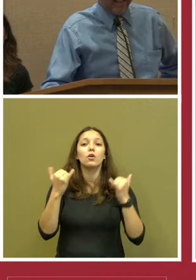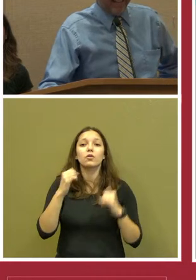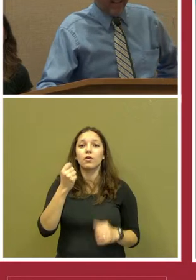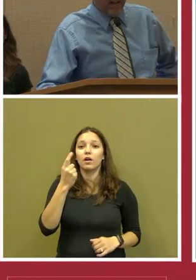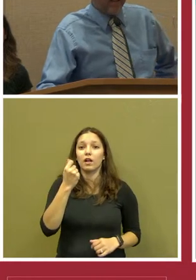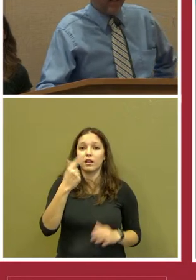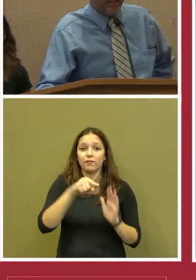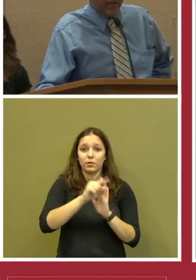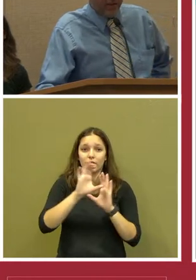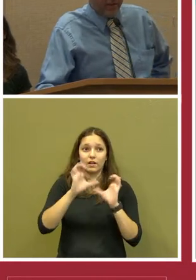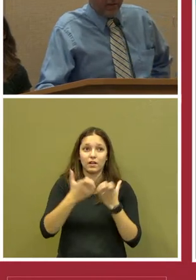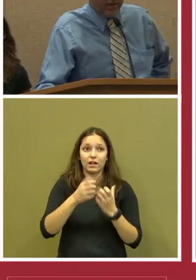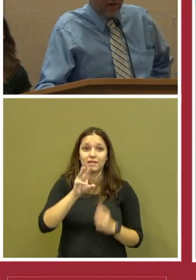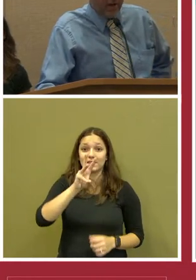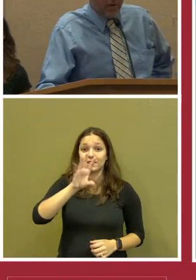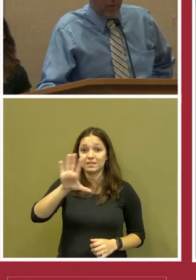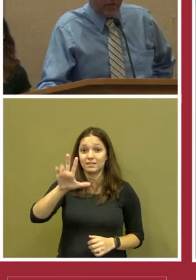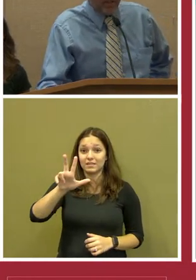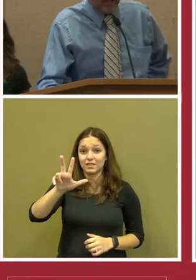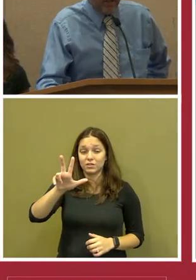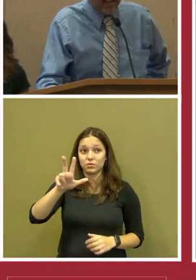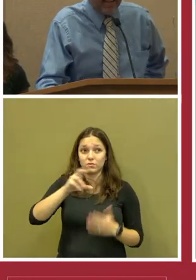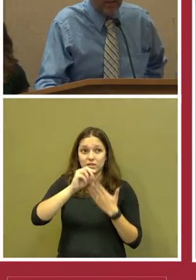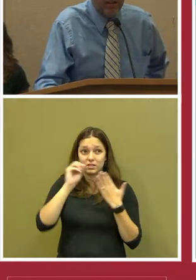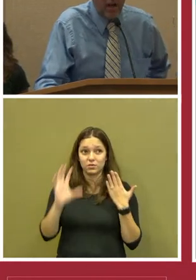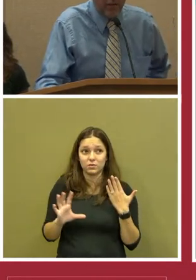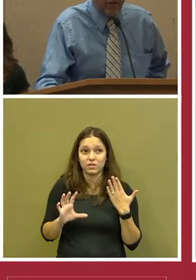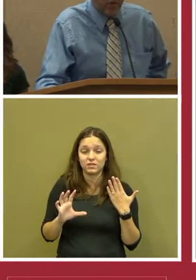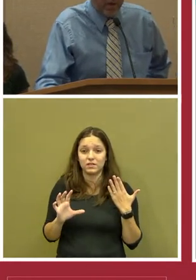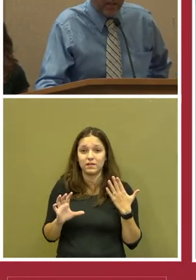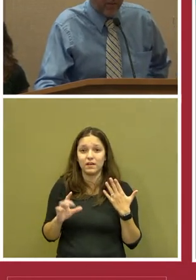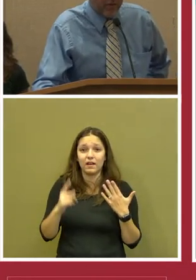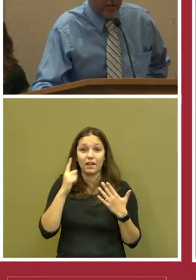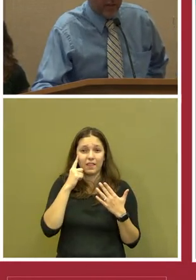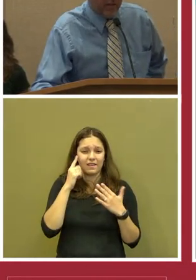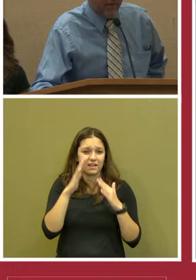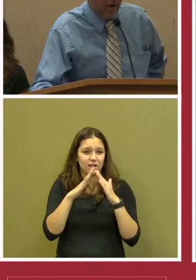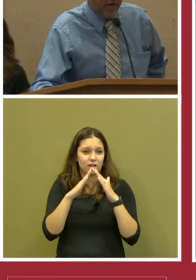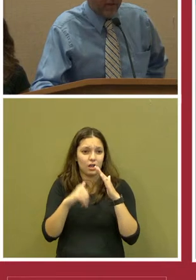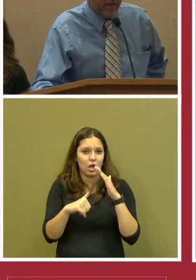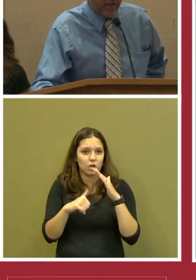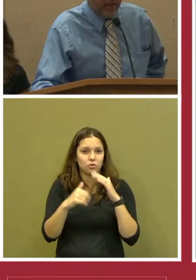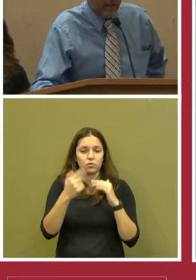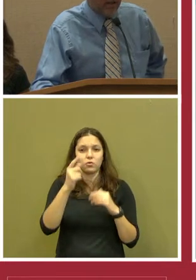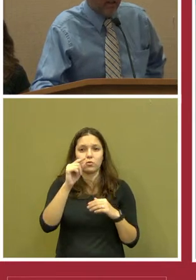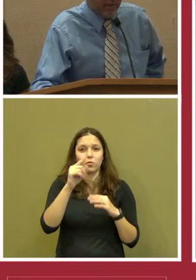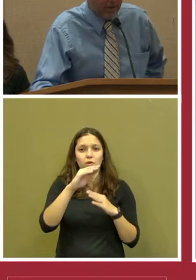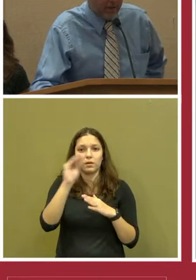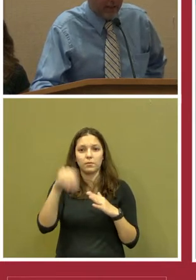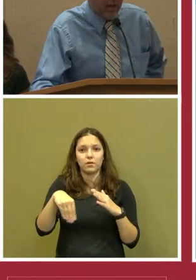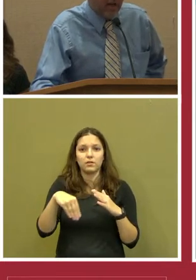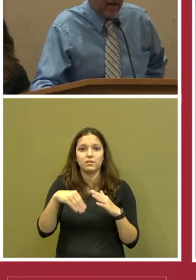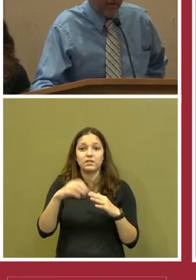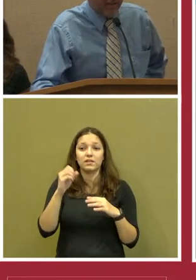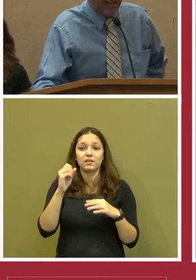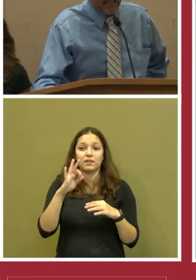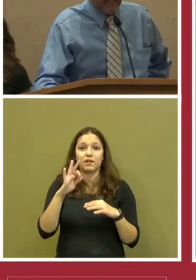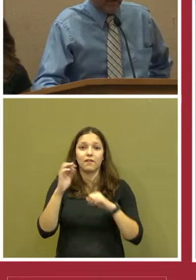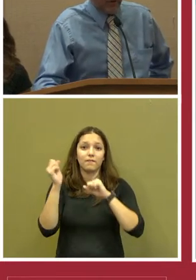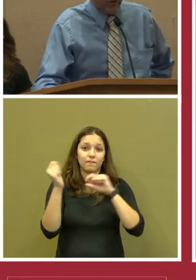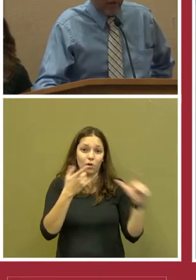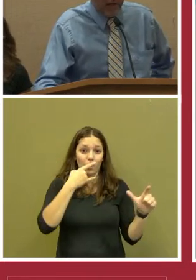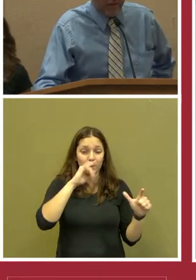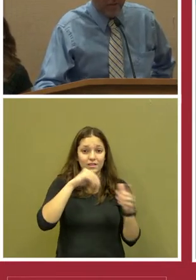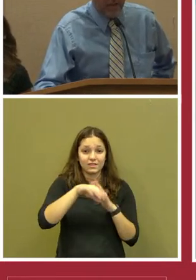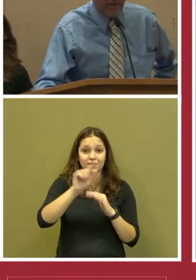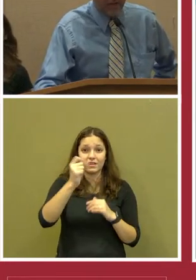grade class is 63 students, which is, I think, just under 20% of all of the kids in 11th grade have decided